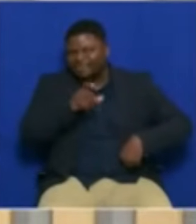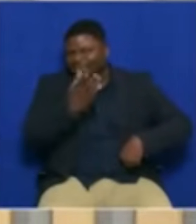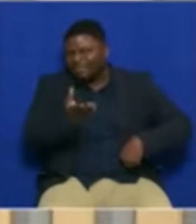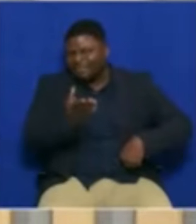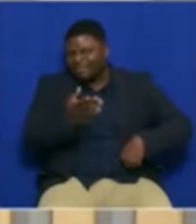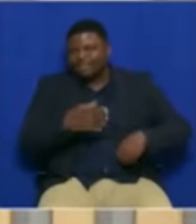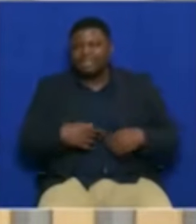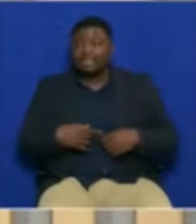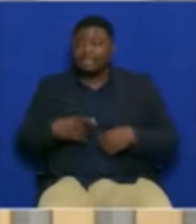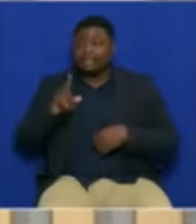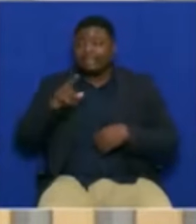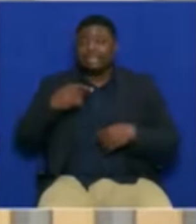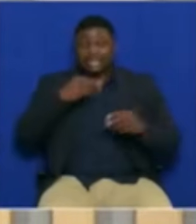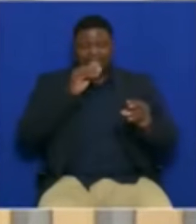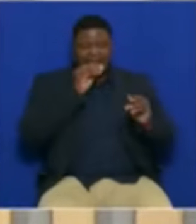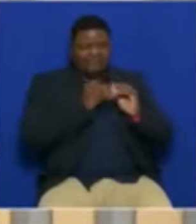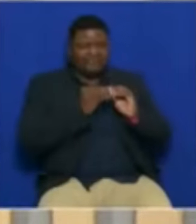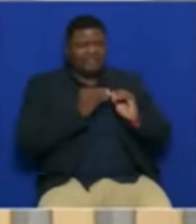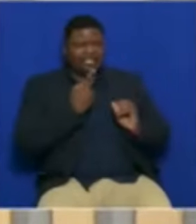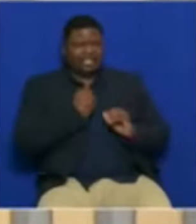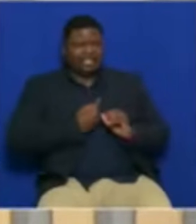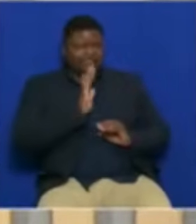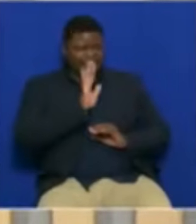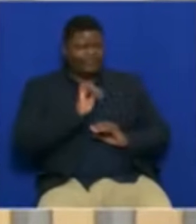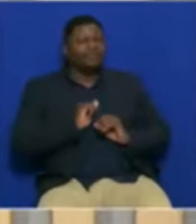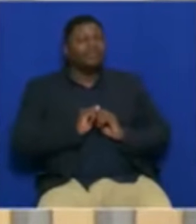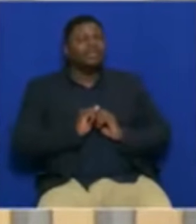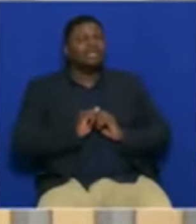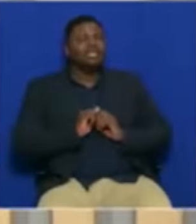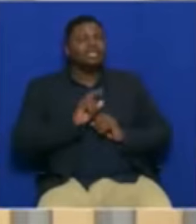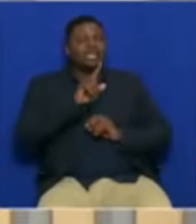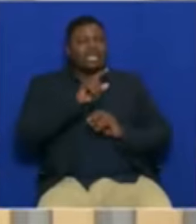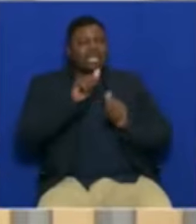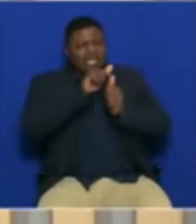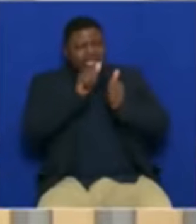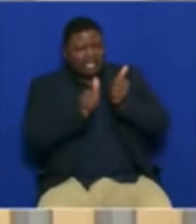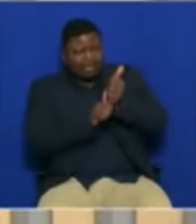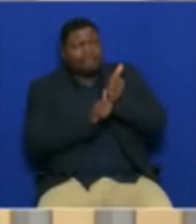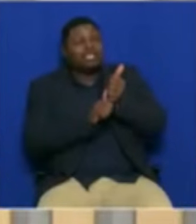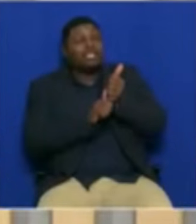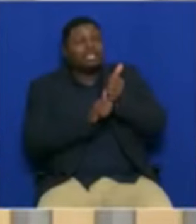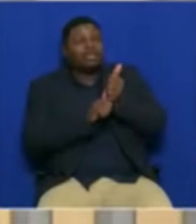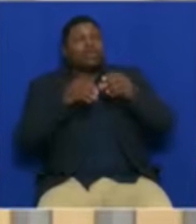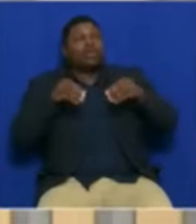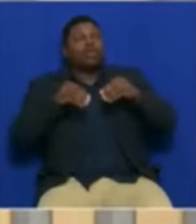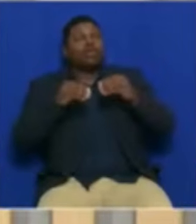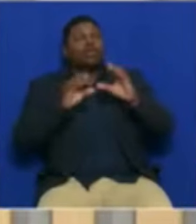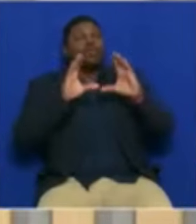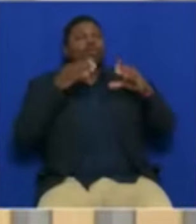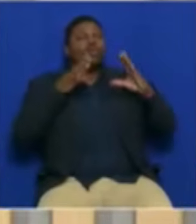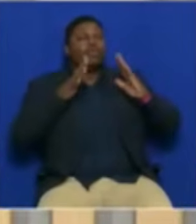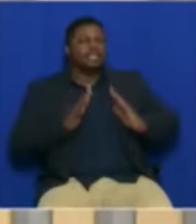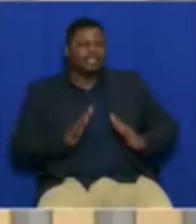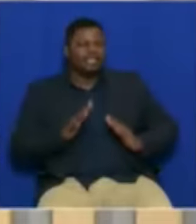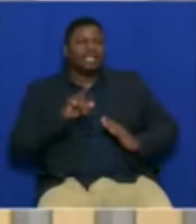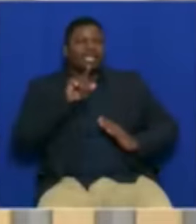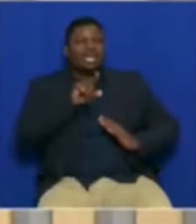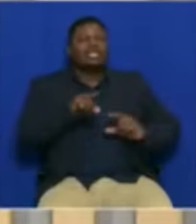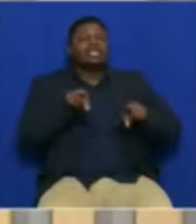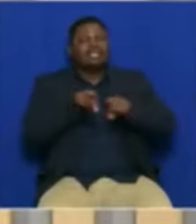national commissioner, deputy national commissioners, and the current situation at SAPS as it